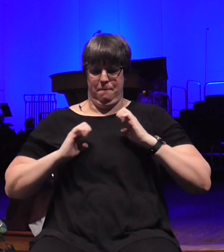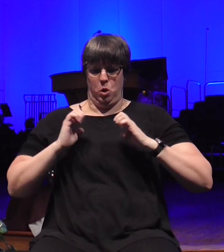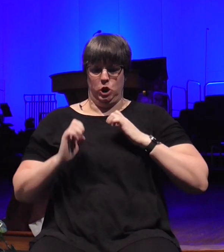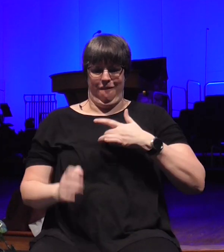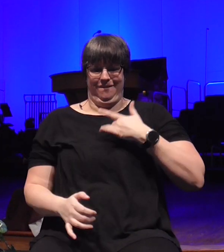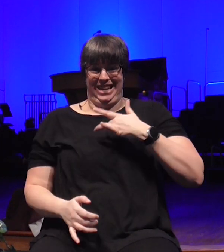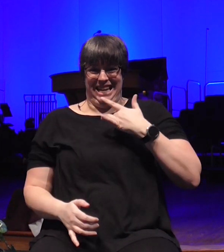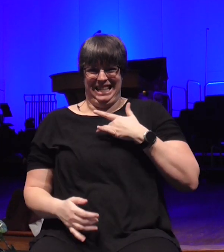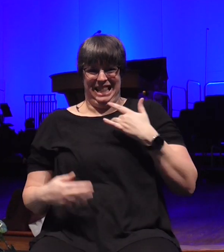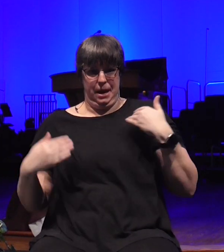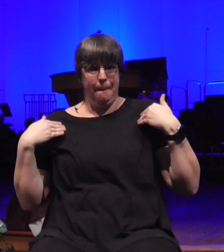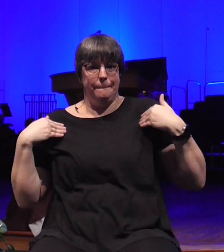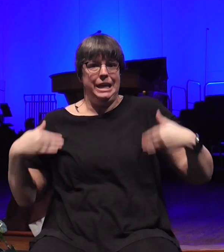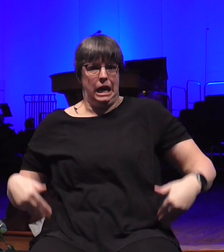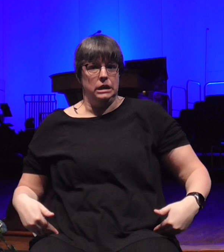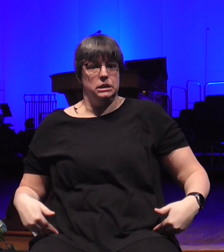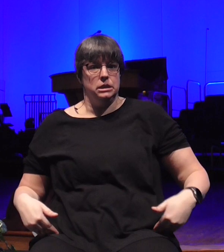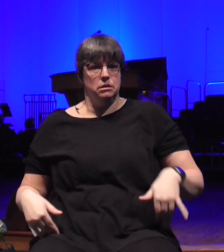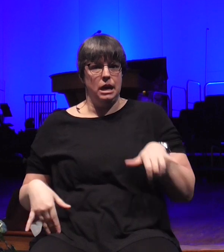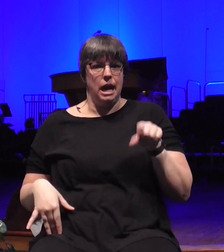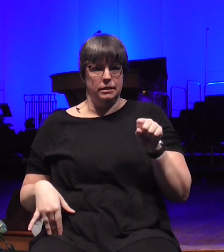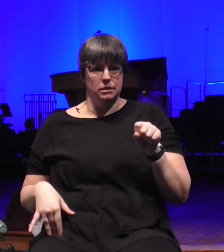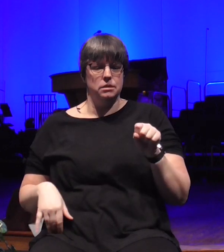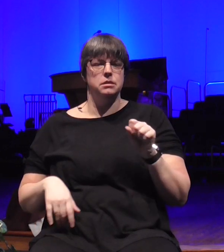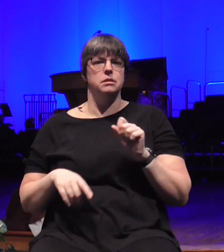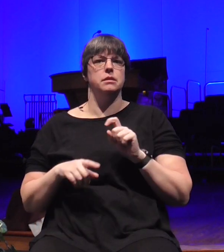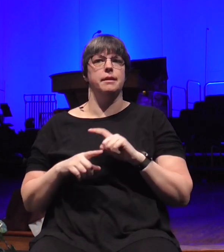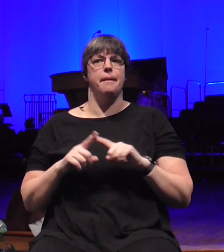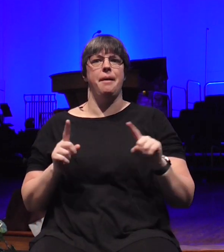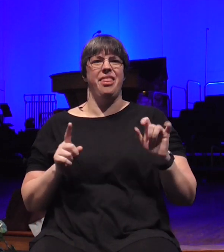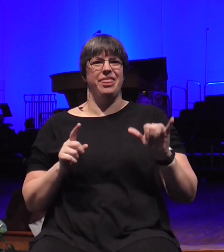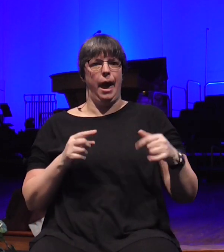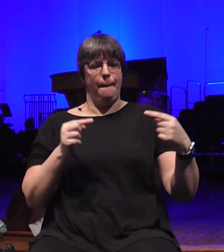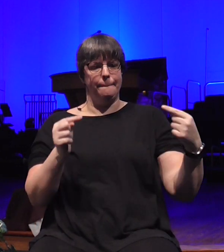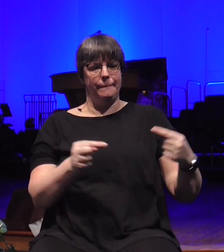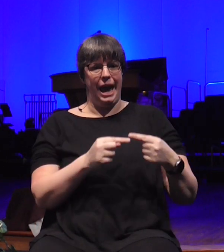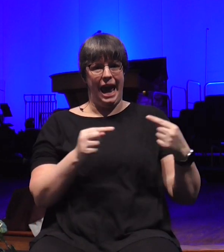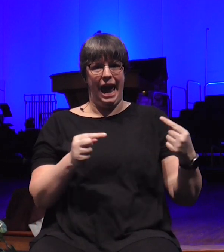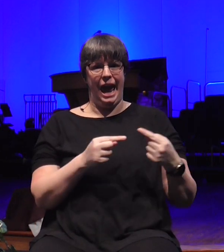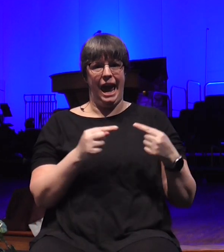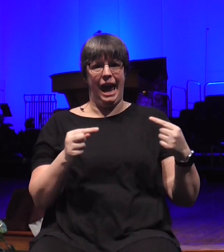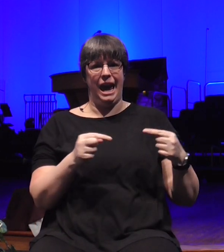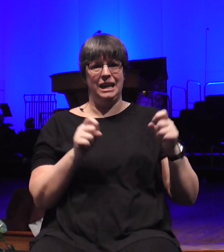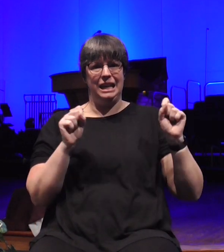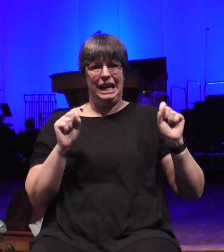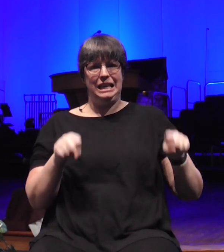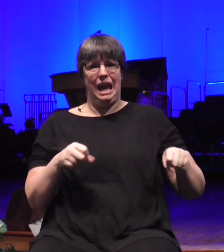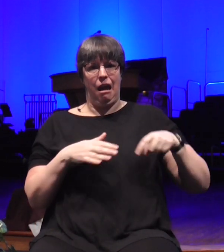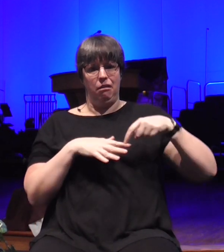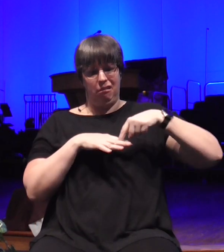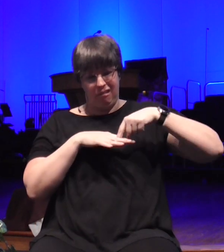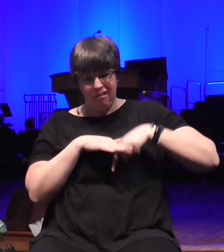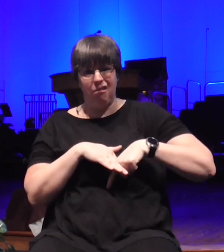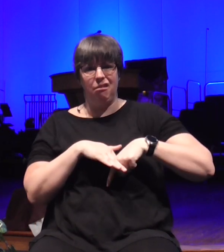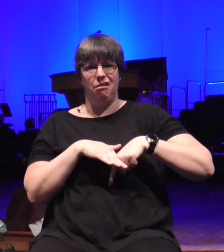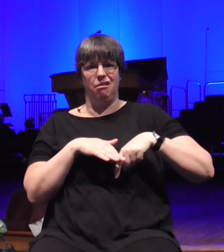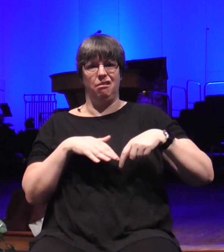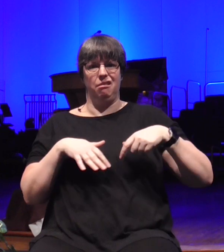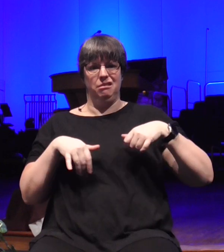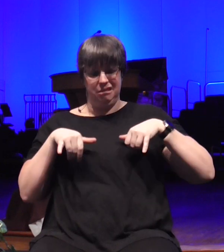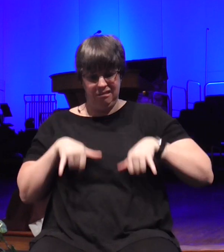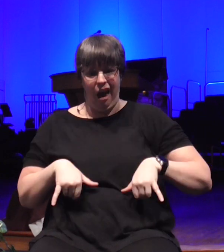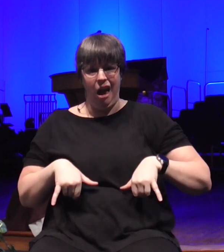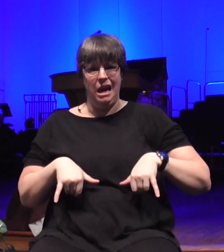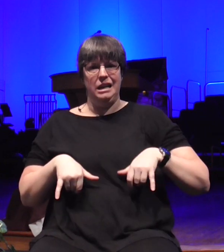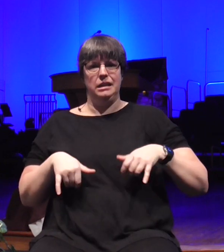thing. But that pain can also get riveted into us and can close us from the greater joys